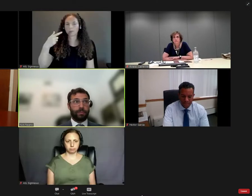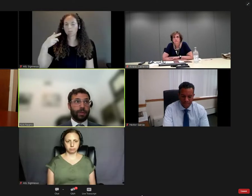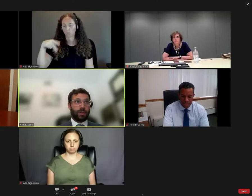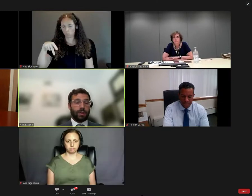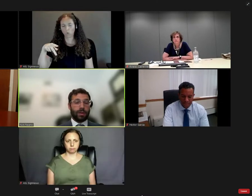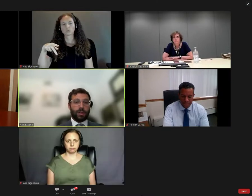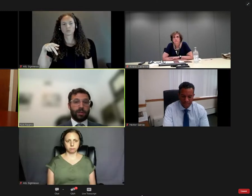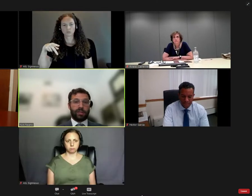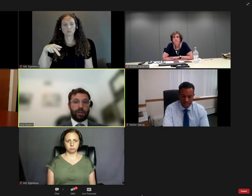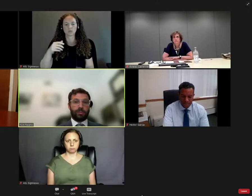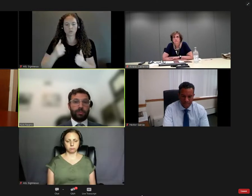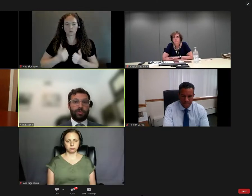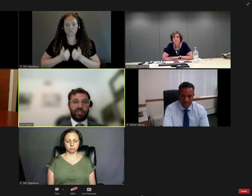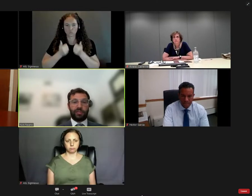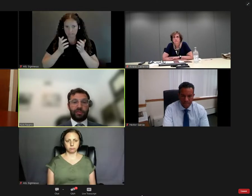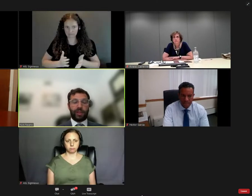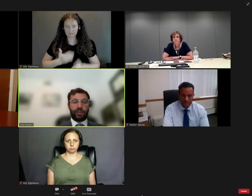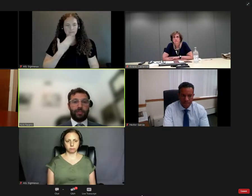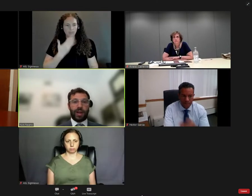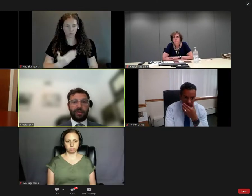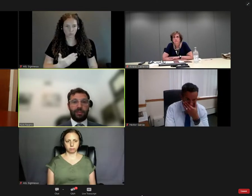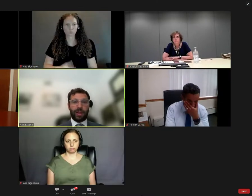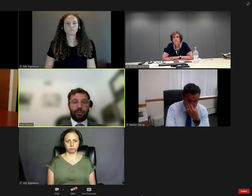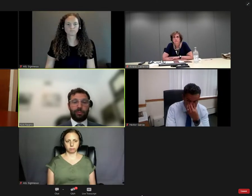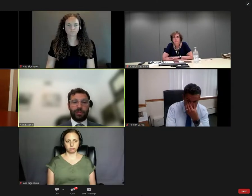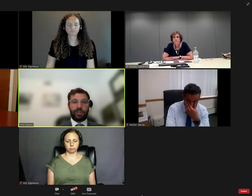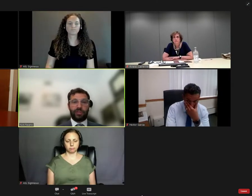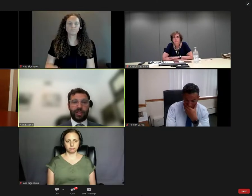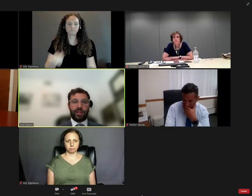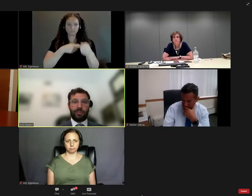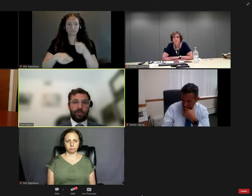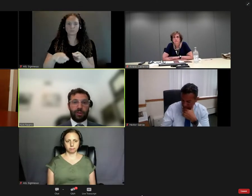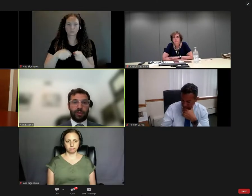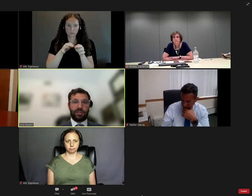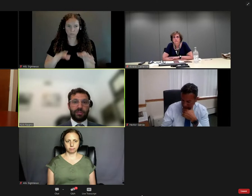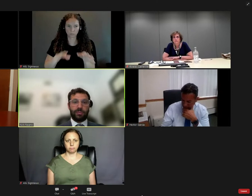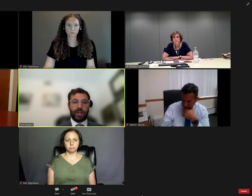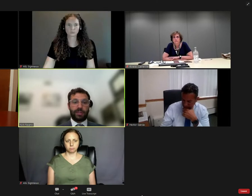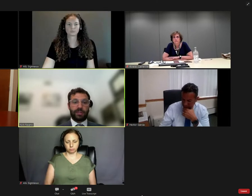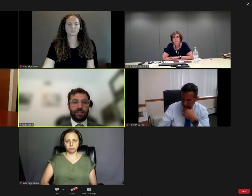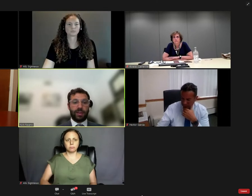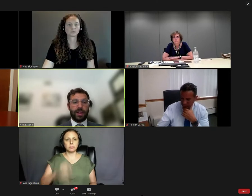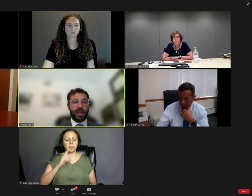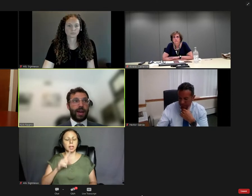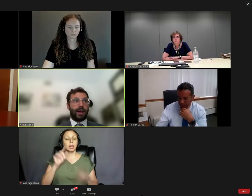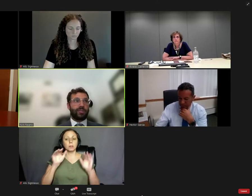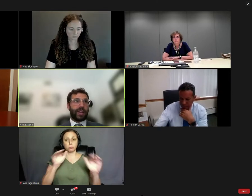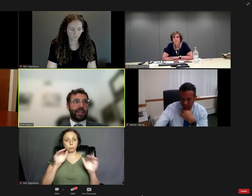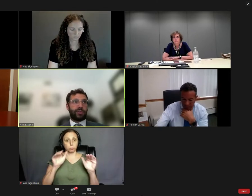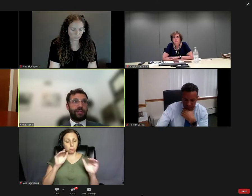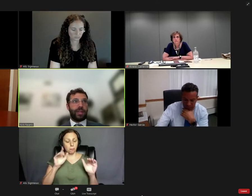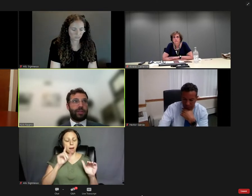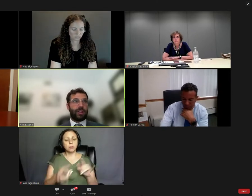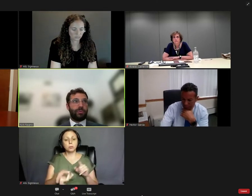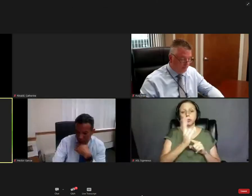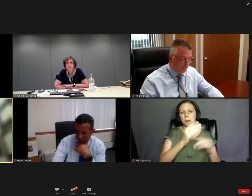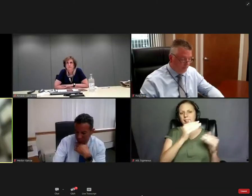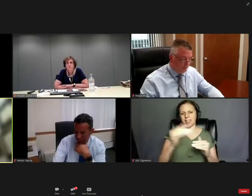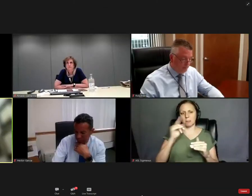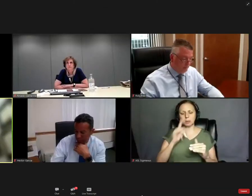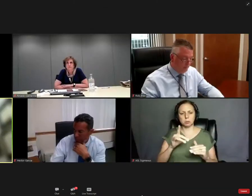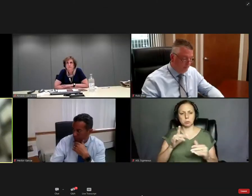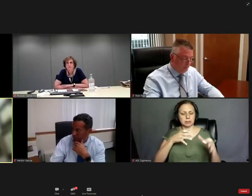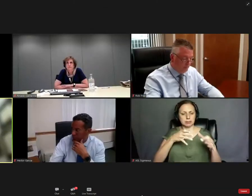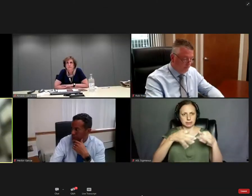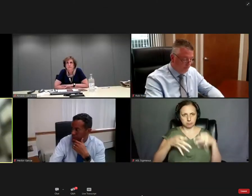you. So just a friendly reminder, everyone, please try to keep your remarks to 2 minutes. So next we're going to have Ian Rasmussen